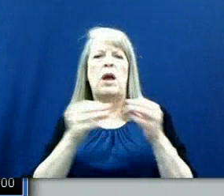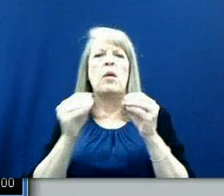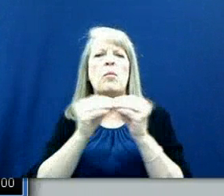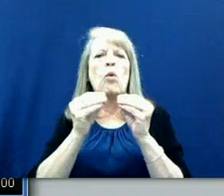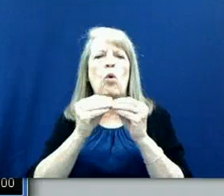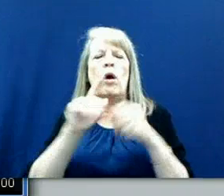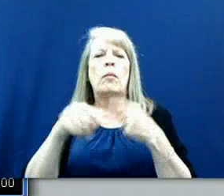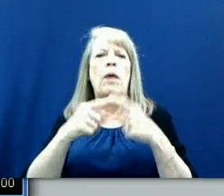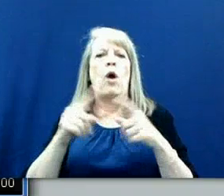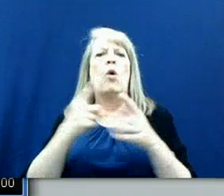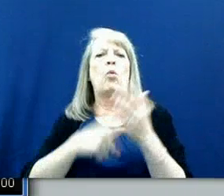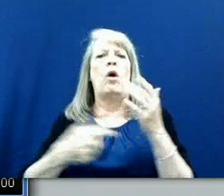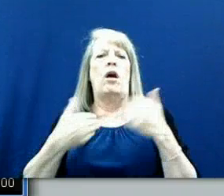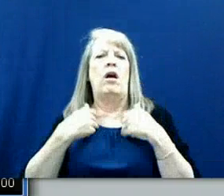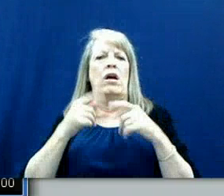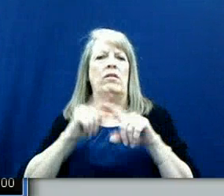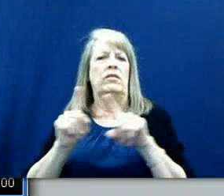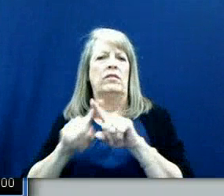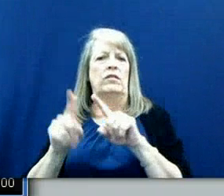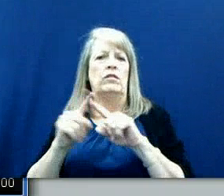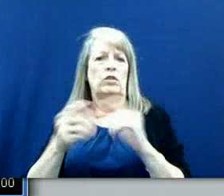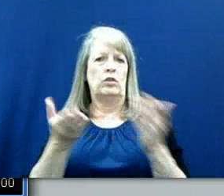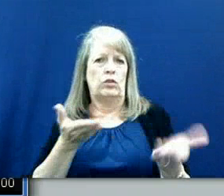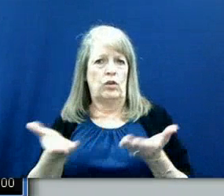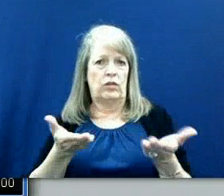services.